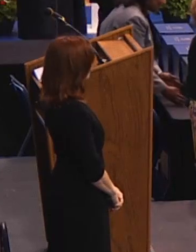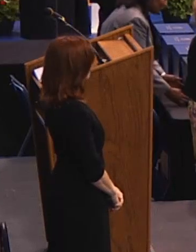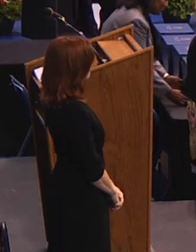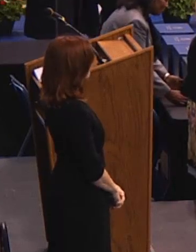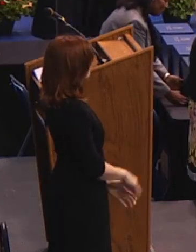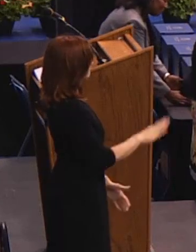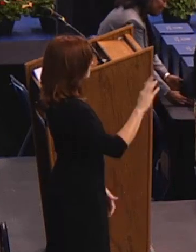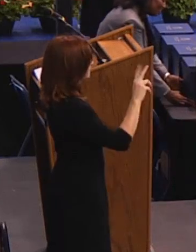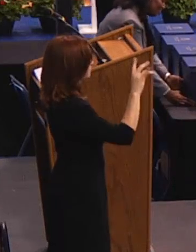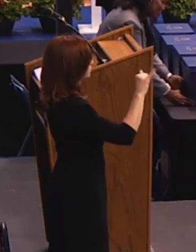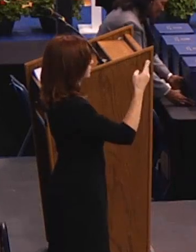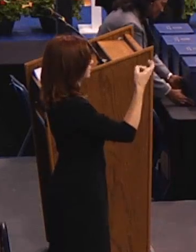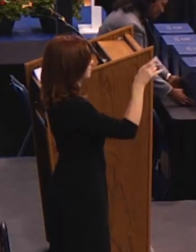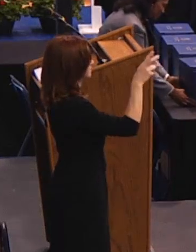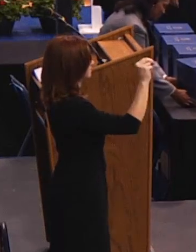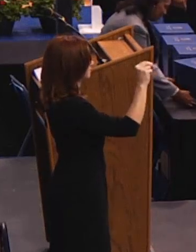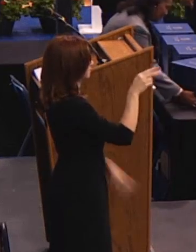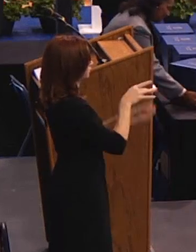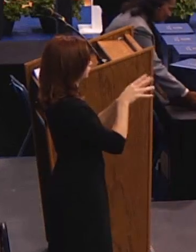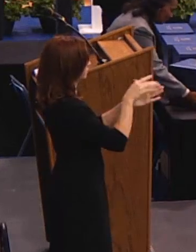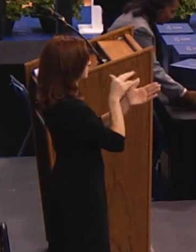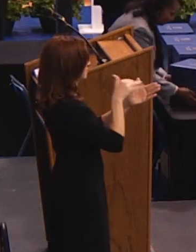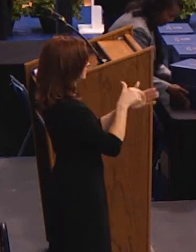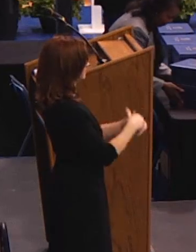Brittany Ann Hudson, general studies.